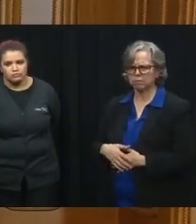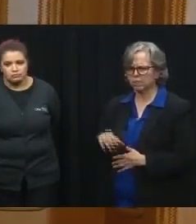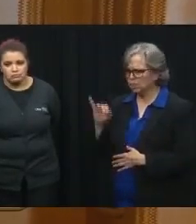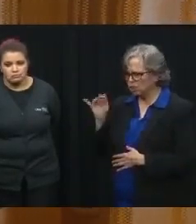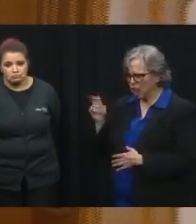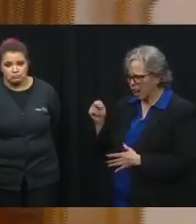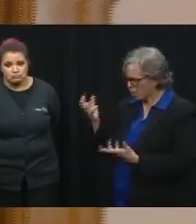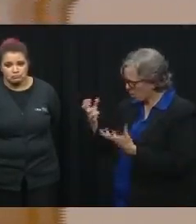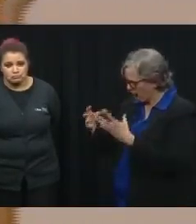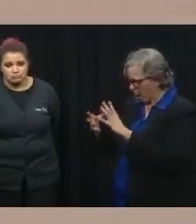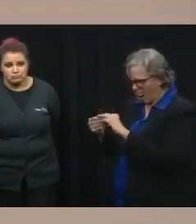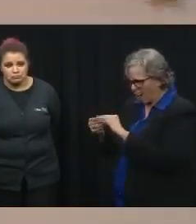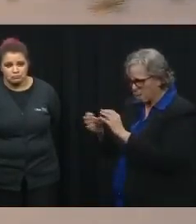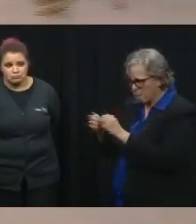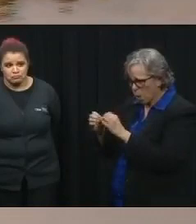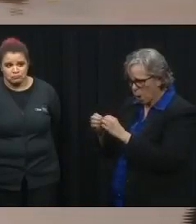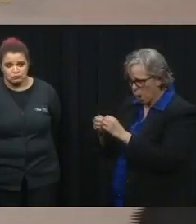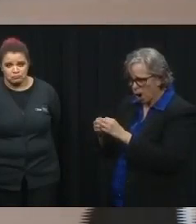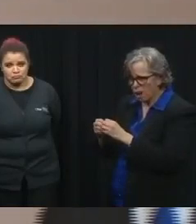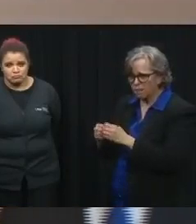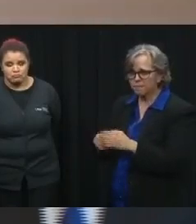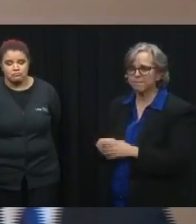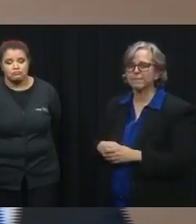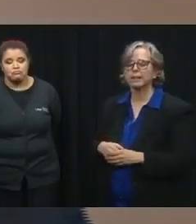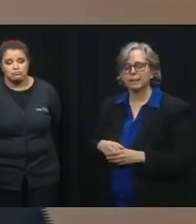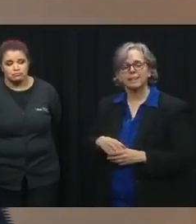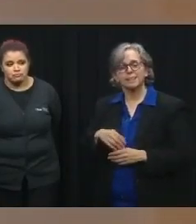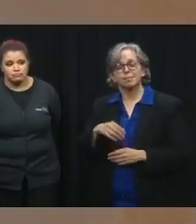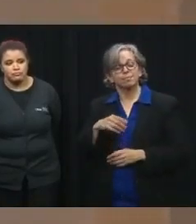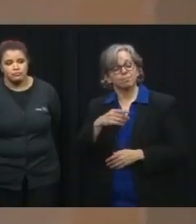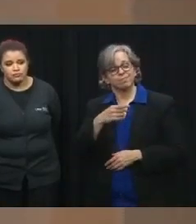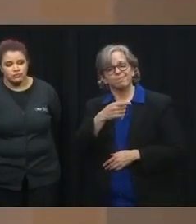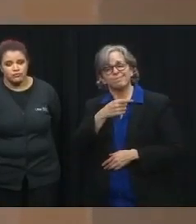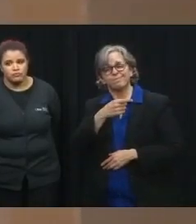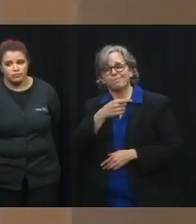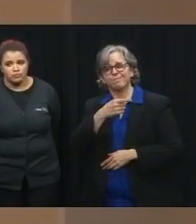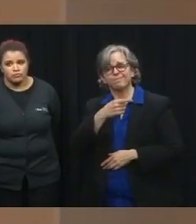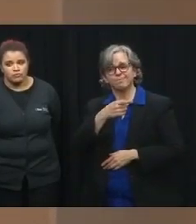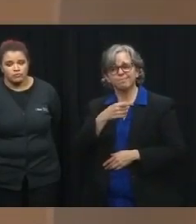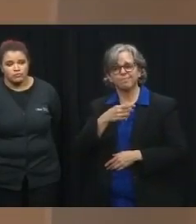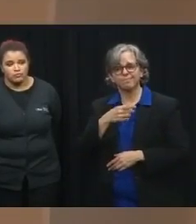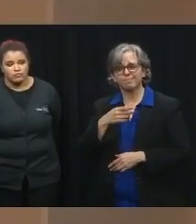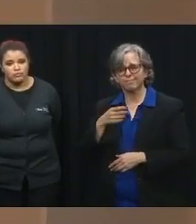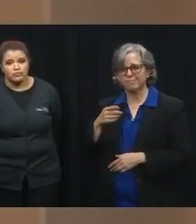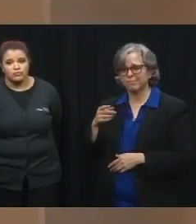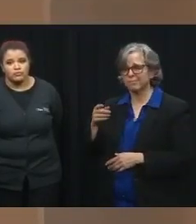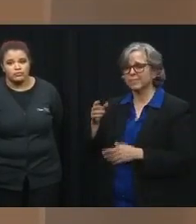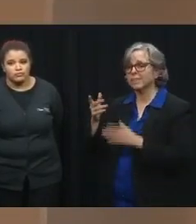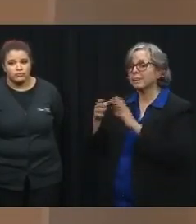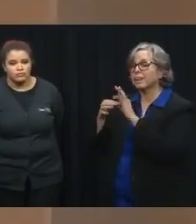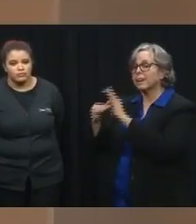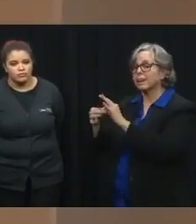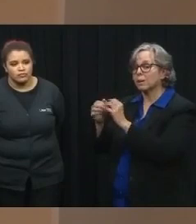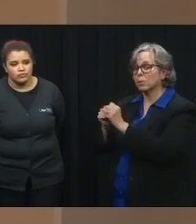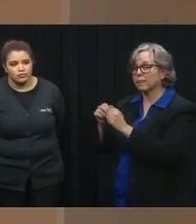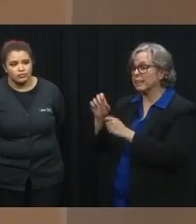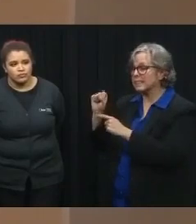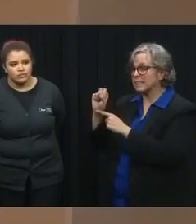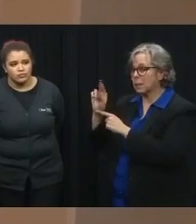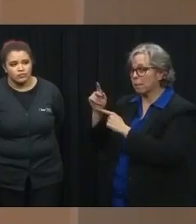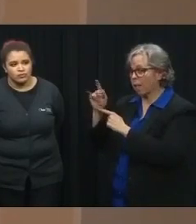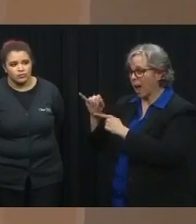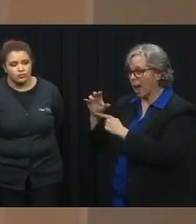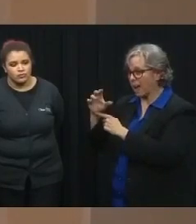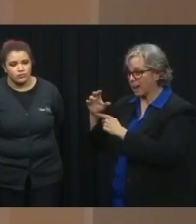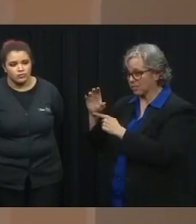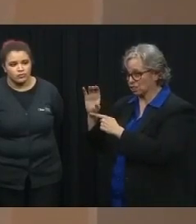No, look, when you leave the food supply chain open, it's hard to go in and